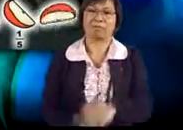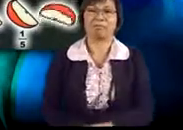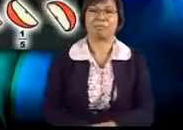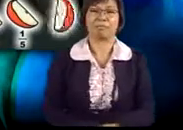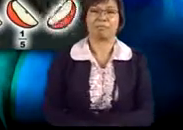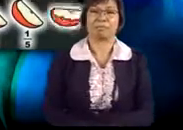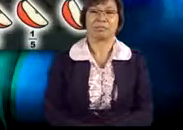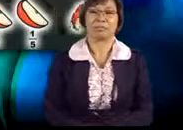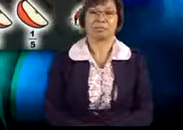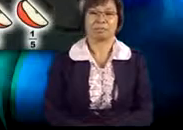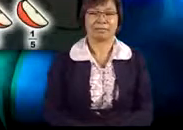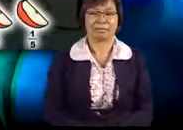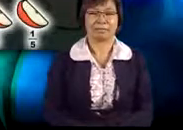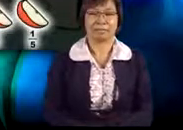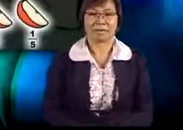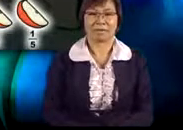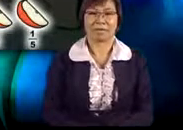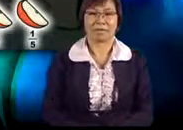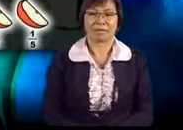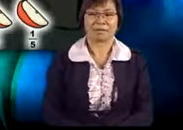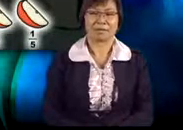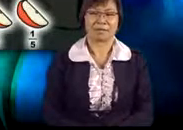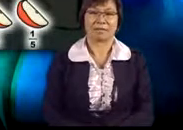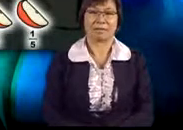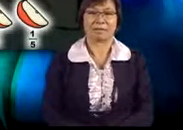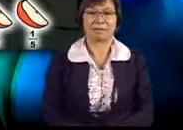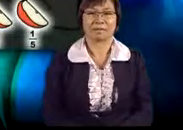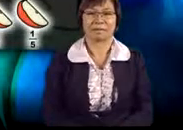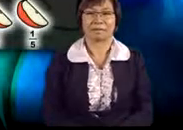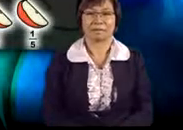5. So that's 4/5.